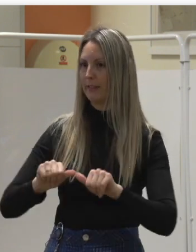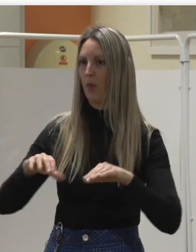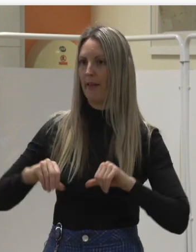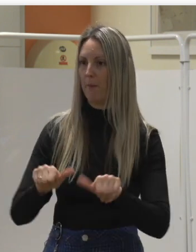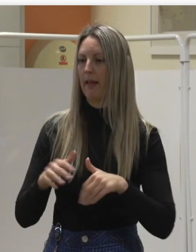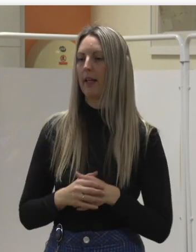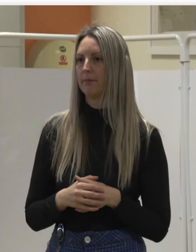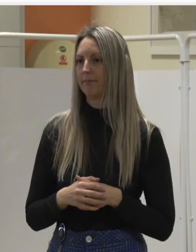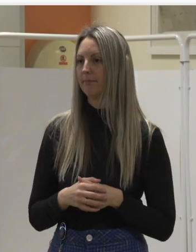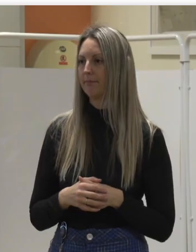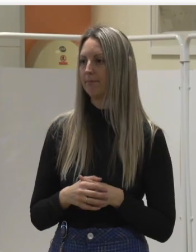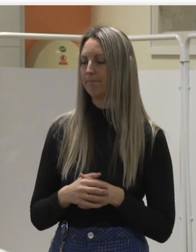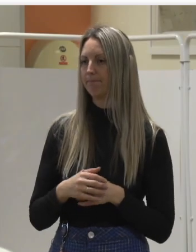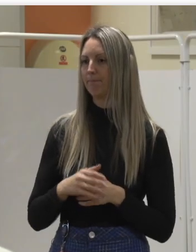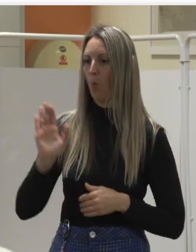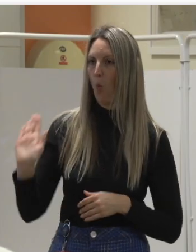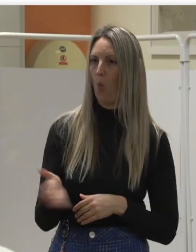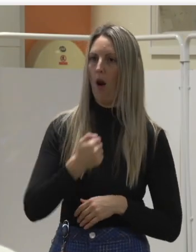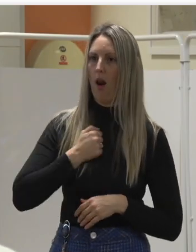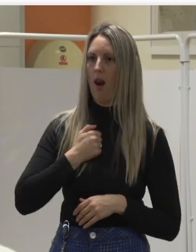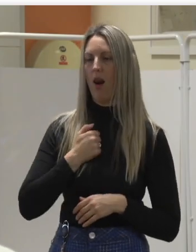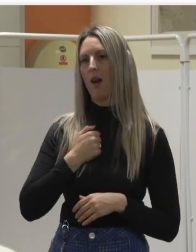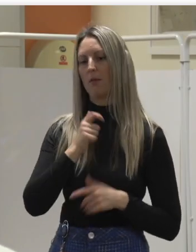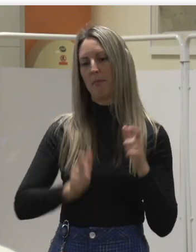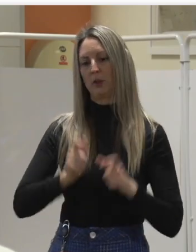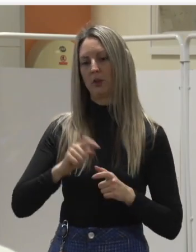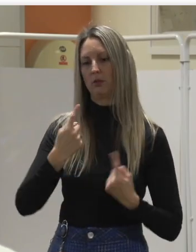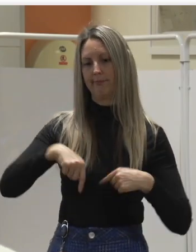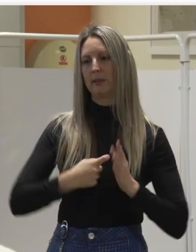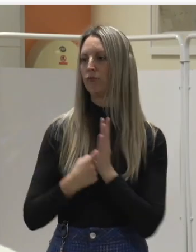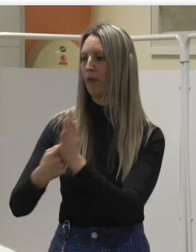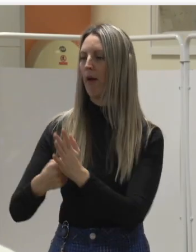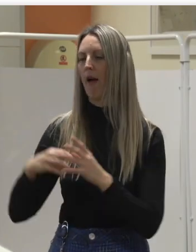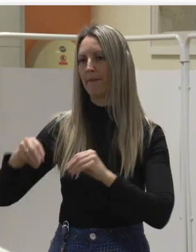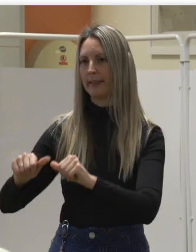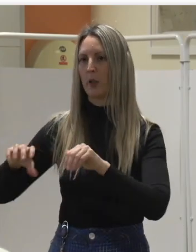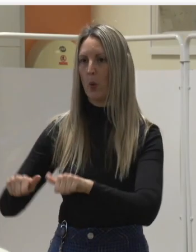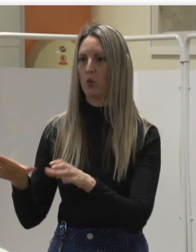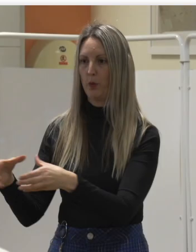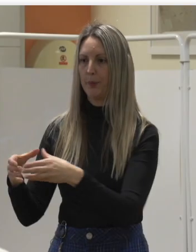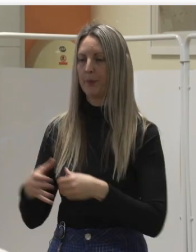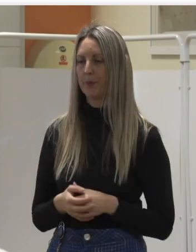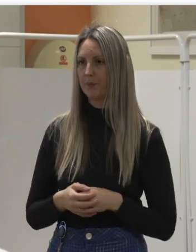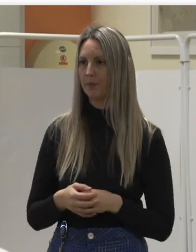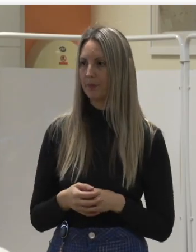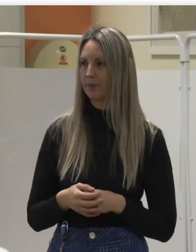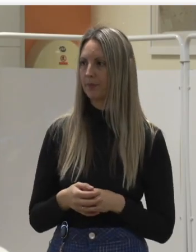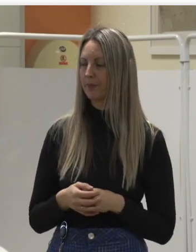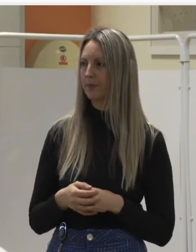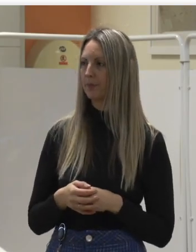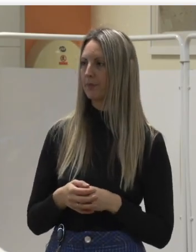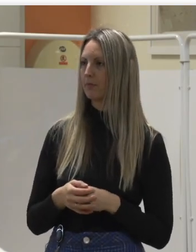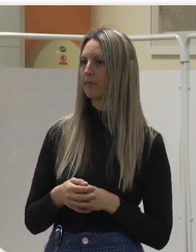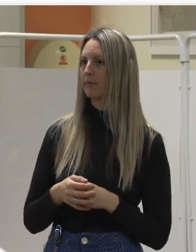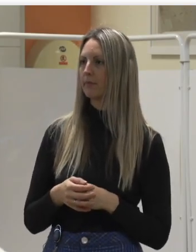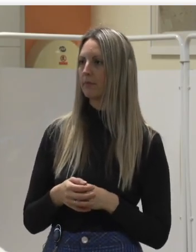we definitely send all our patients to physio groups, and they, apart from the yoga and Tai Chi and